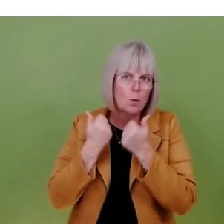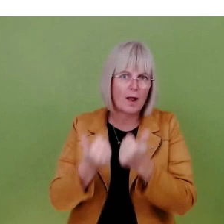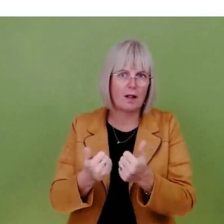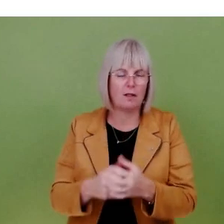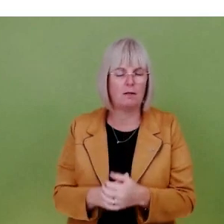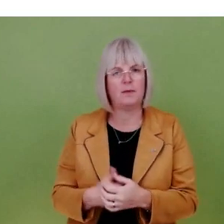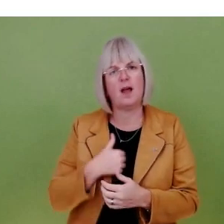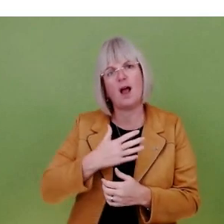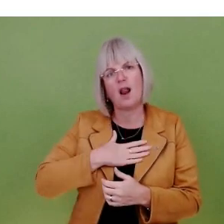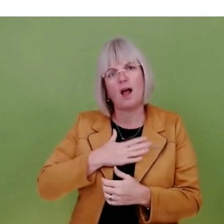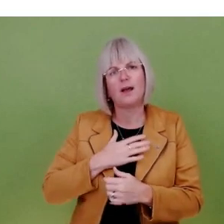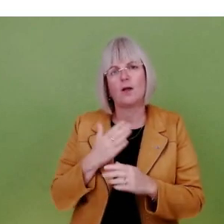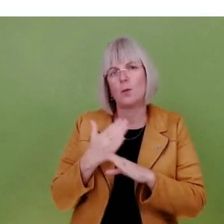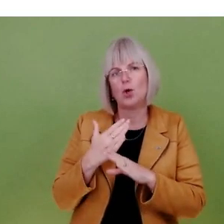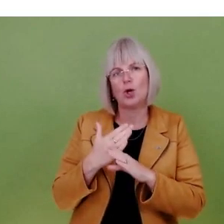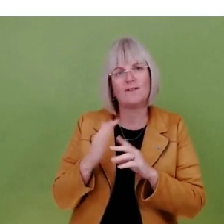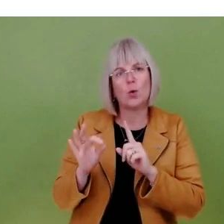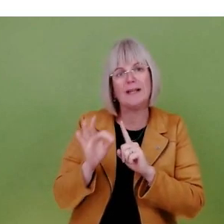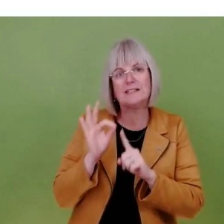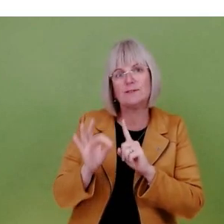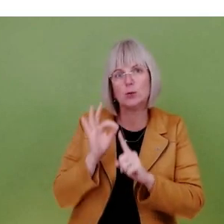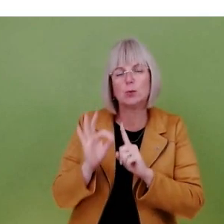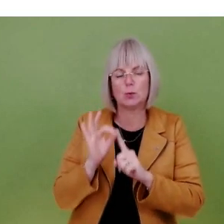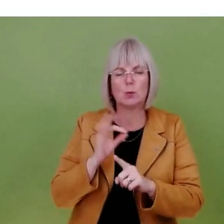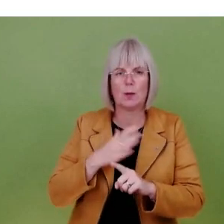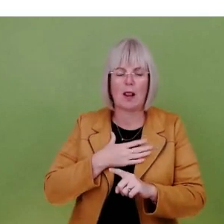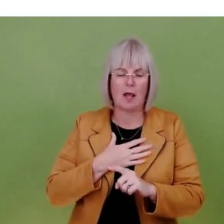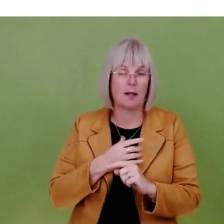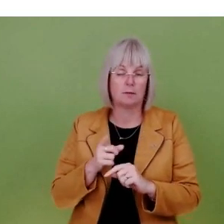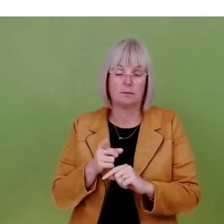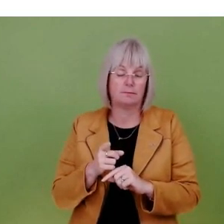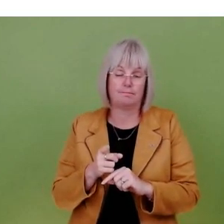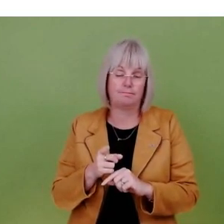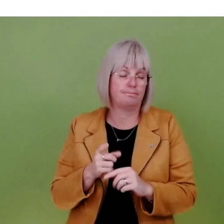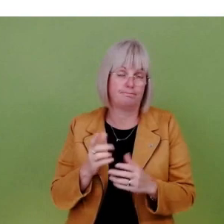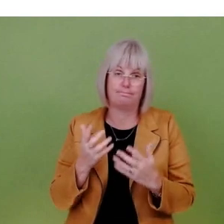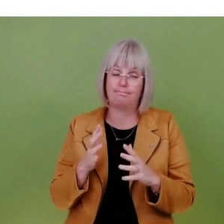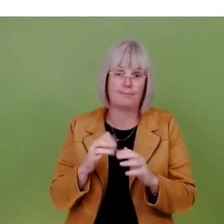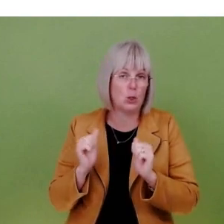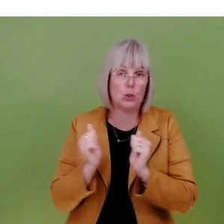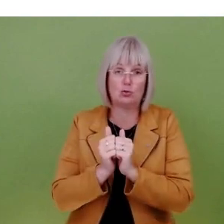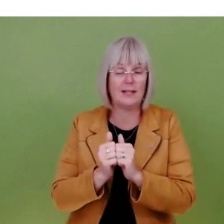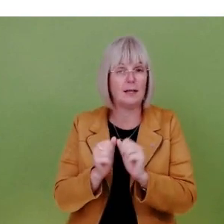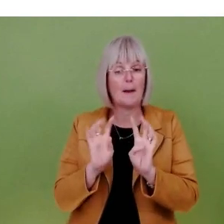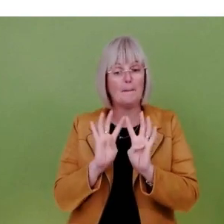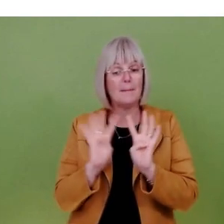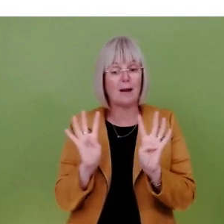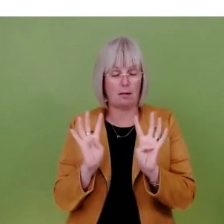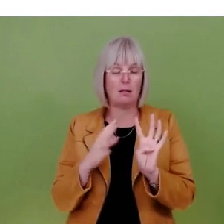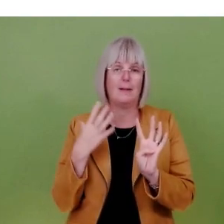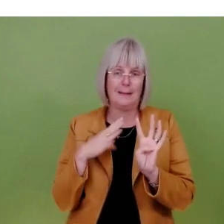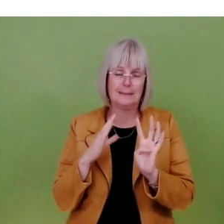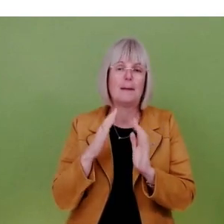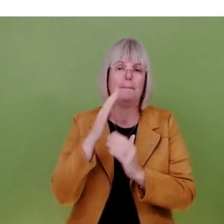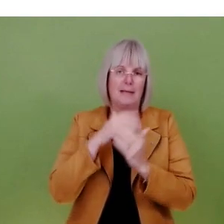I would absolutely echo about the selection, having mixed panels, and really thinking about your questions, because it's